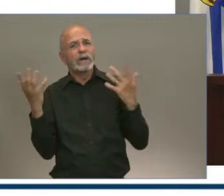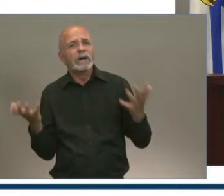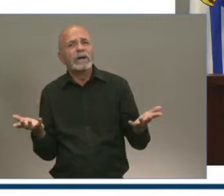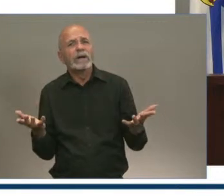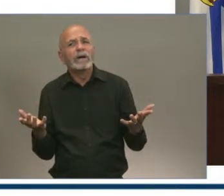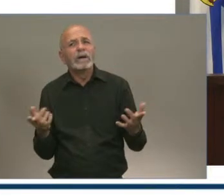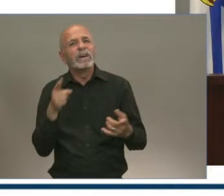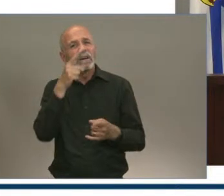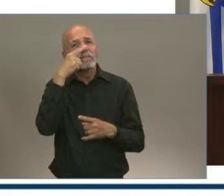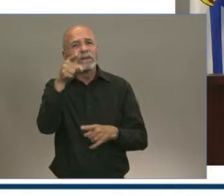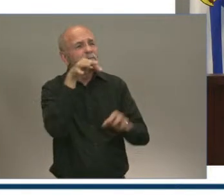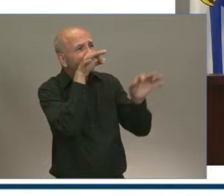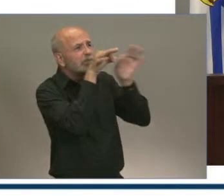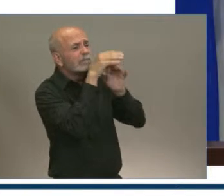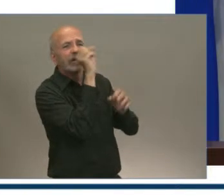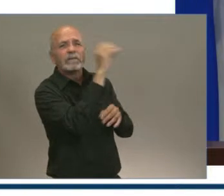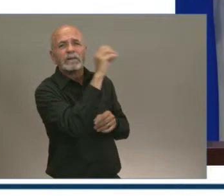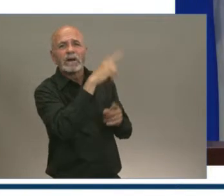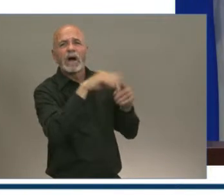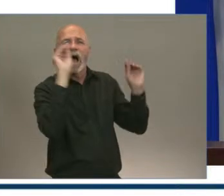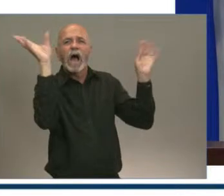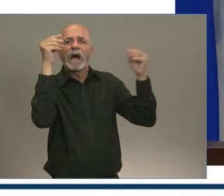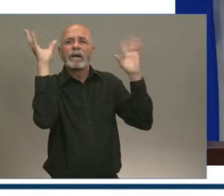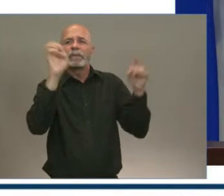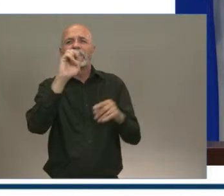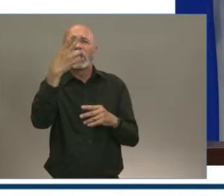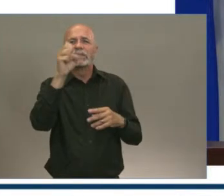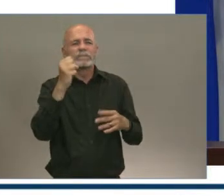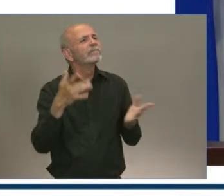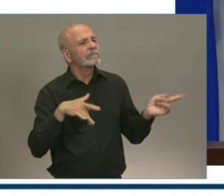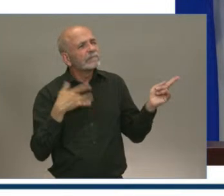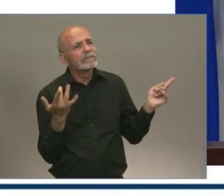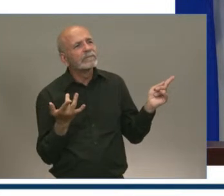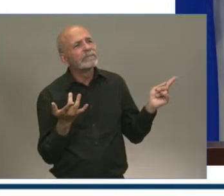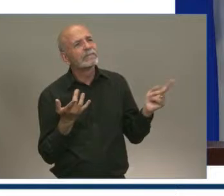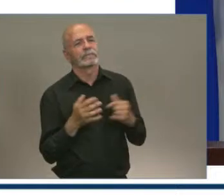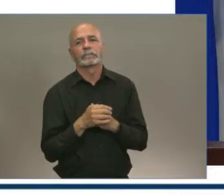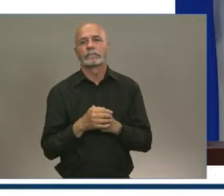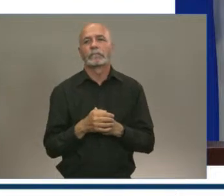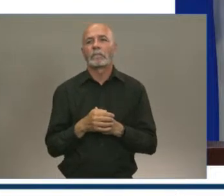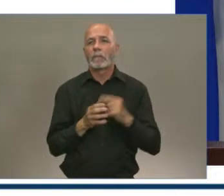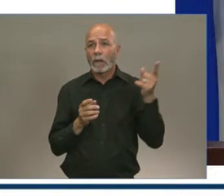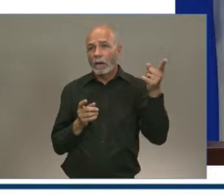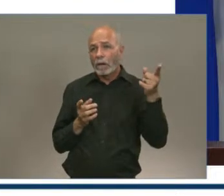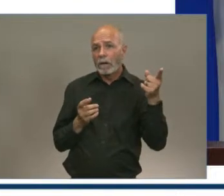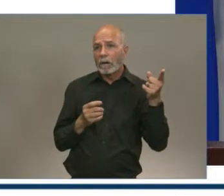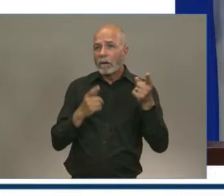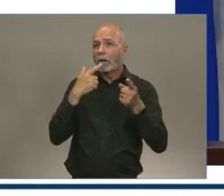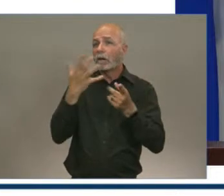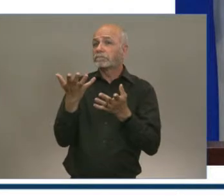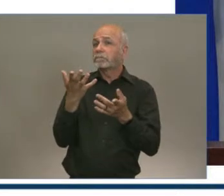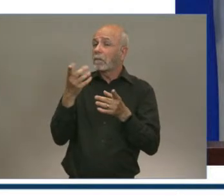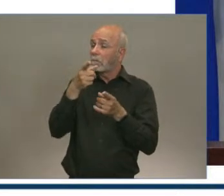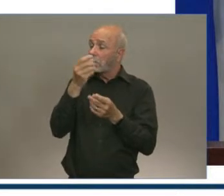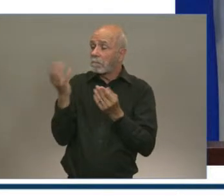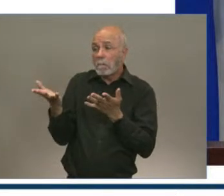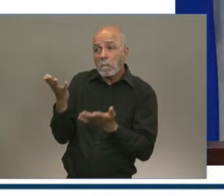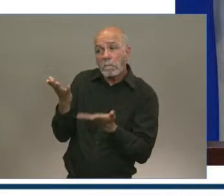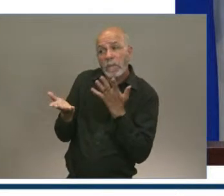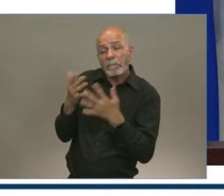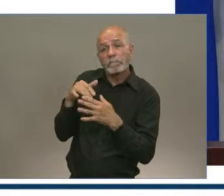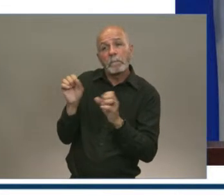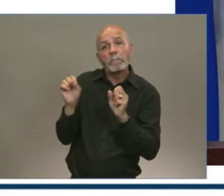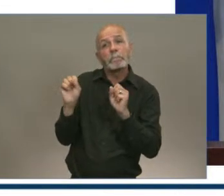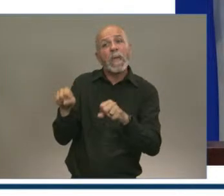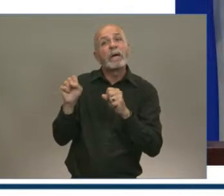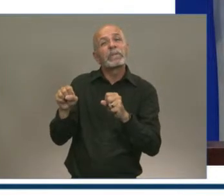this? It could very well be eligible. We will meet the commitment that we said that we